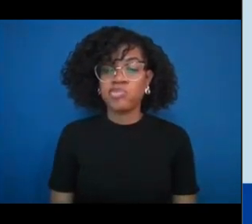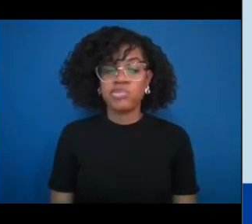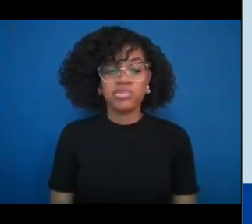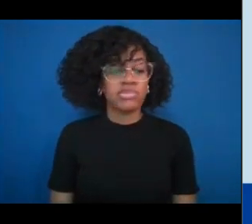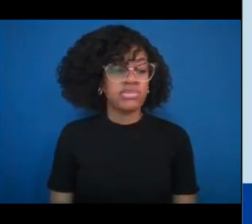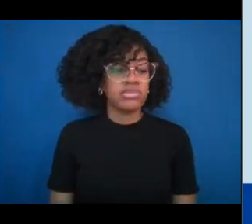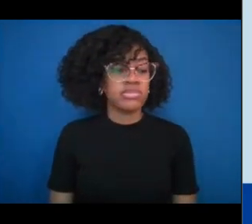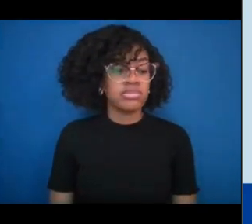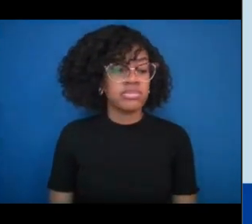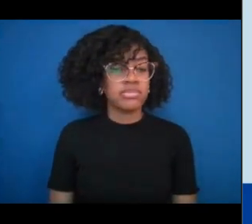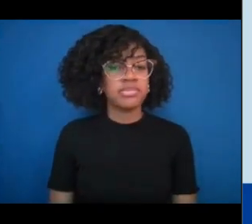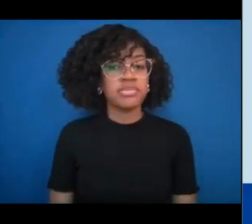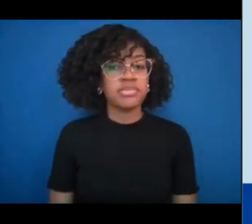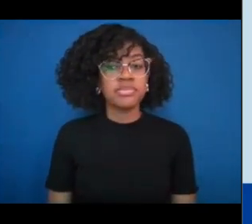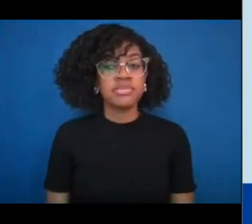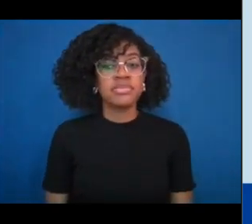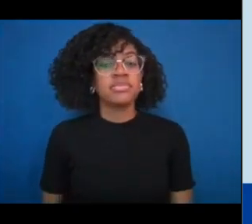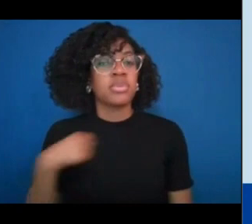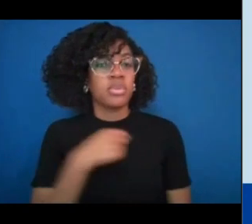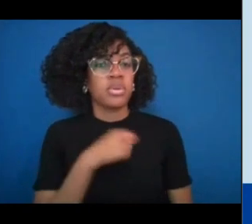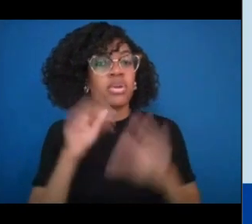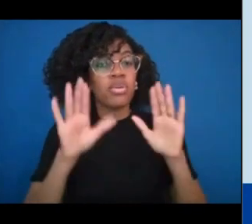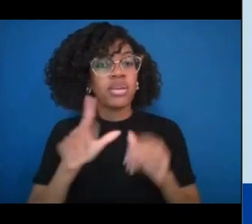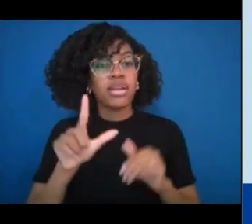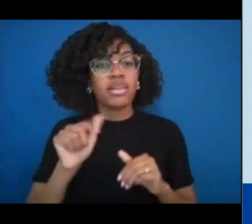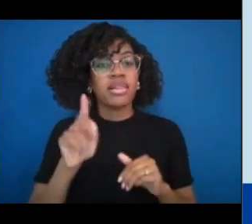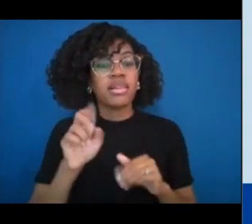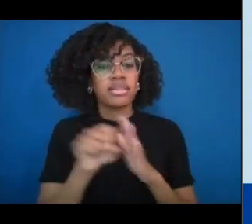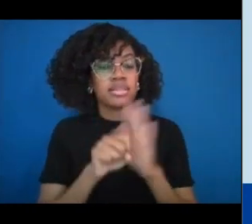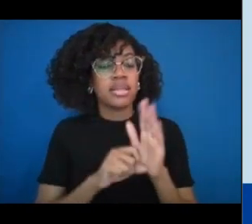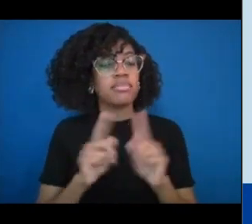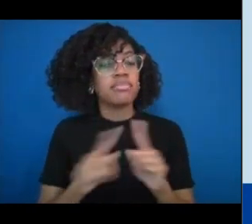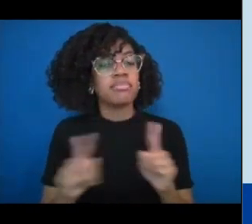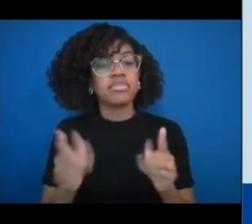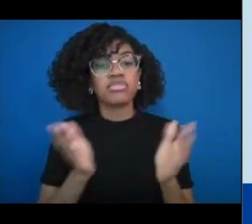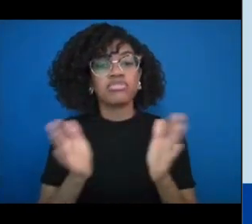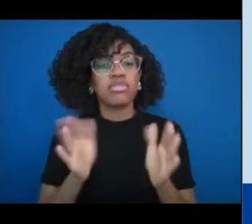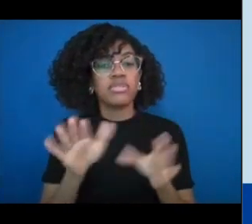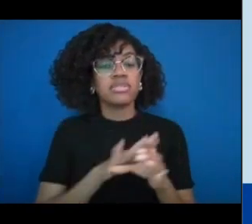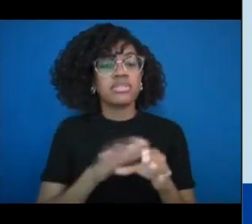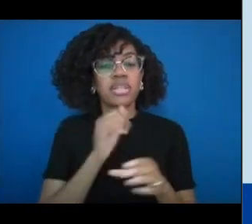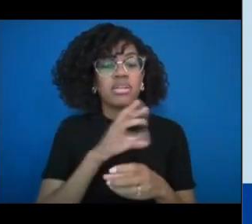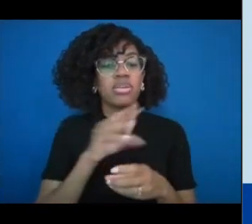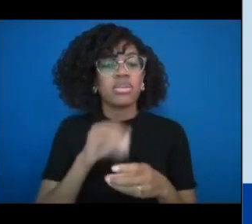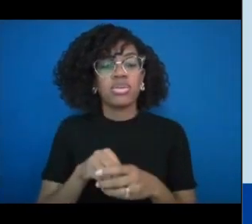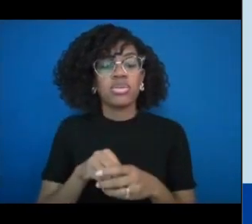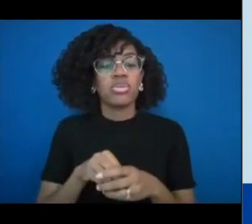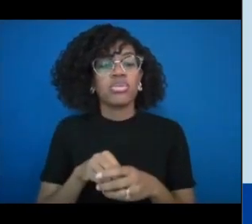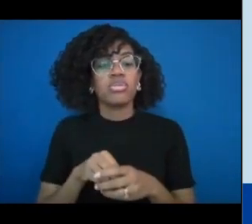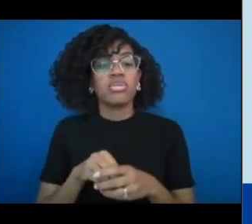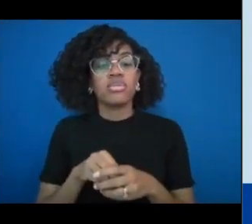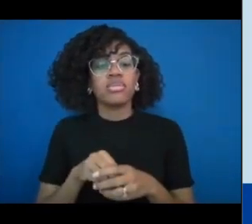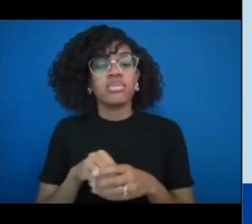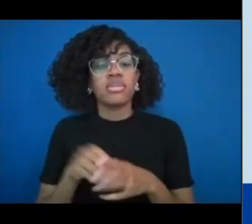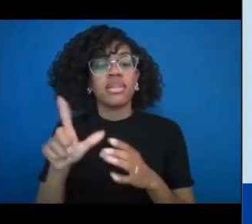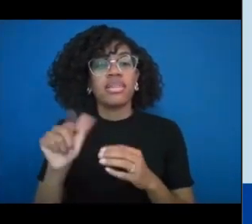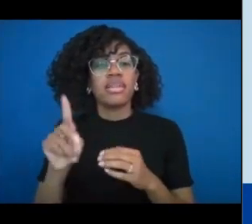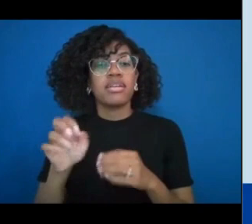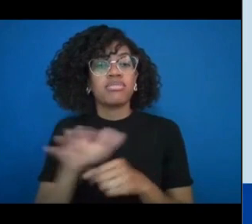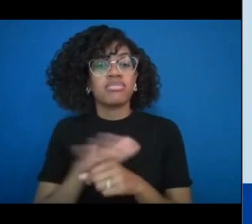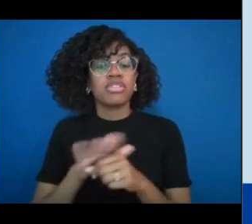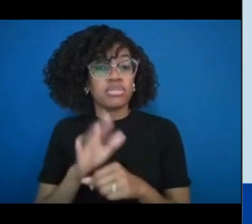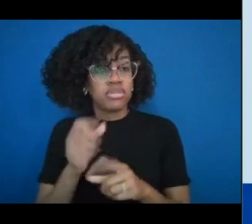We are a Great Lakes state, but our service region does not include the lake region. How does that impact eligibility? If